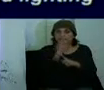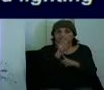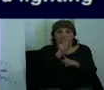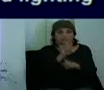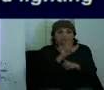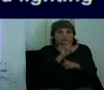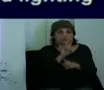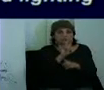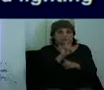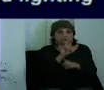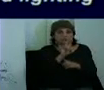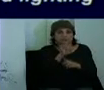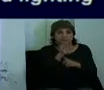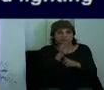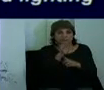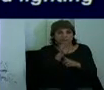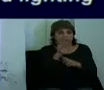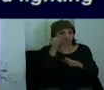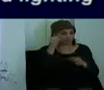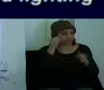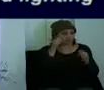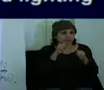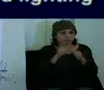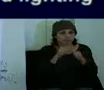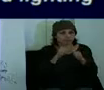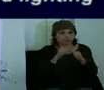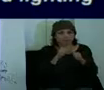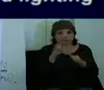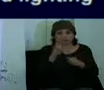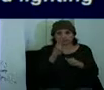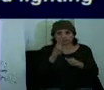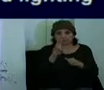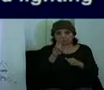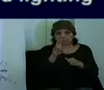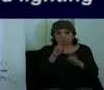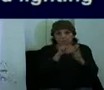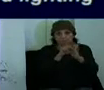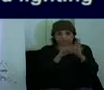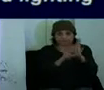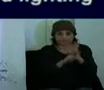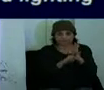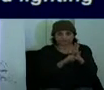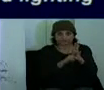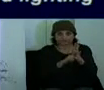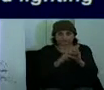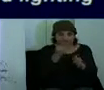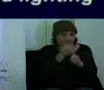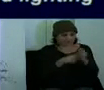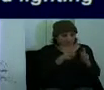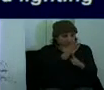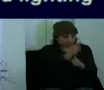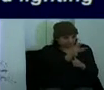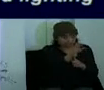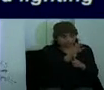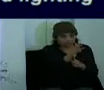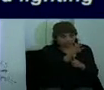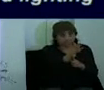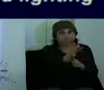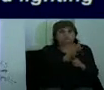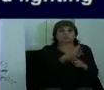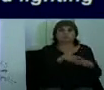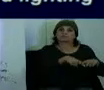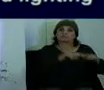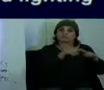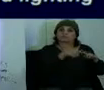the seven principles. We'll pause just briefly after each candle is lit, and after the seventh principle